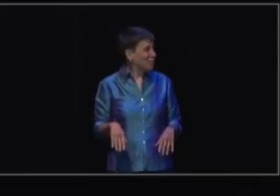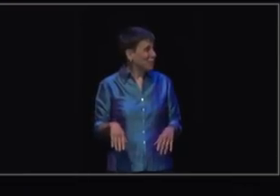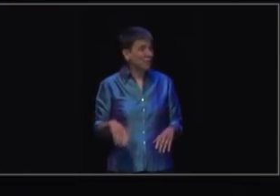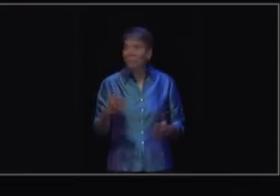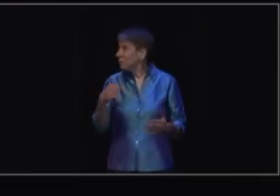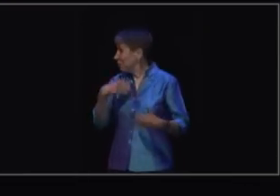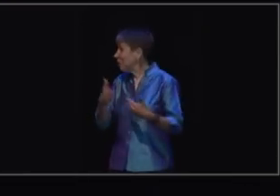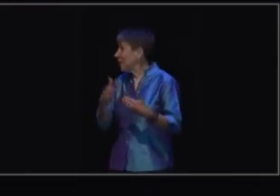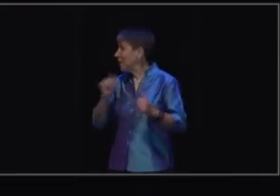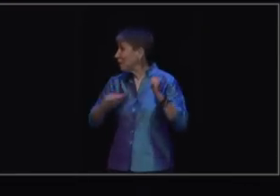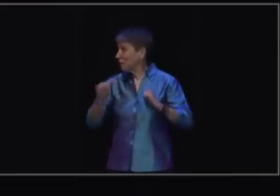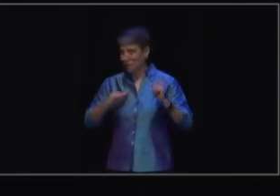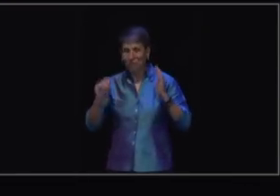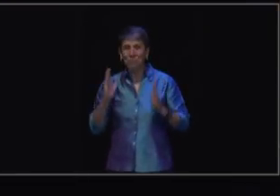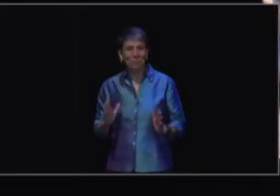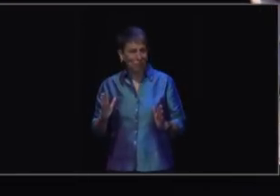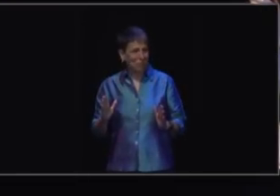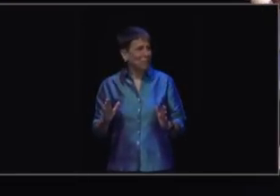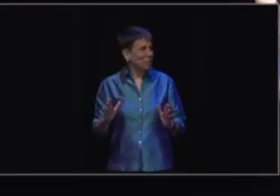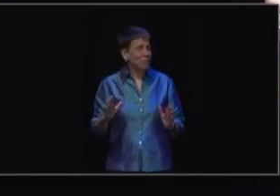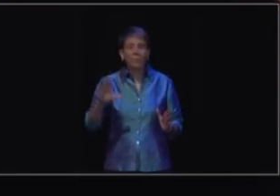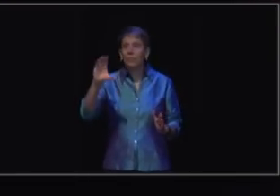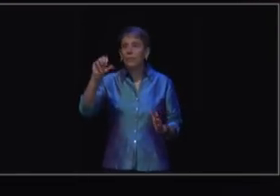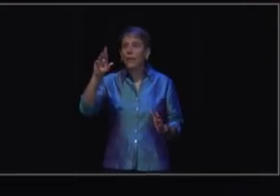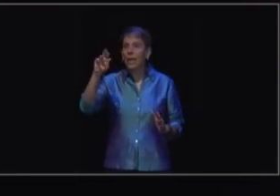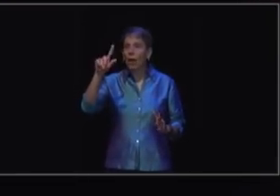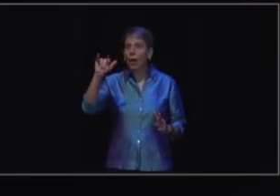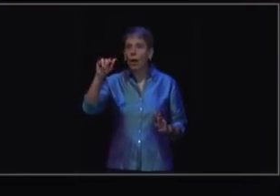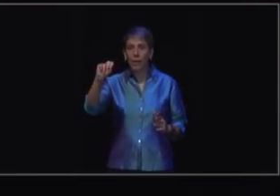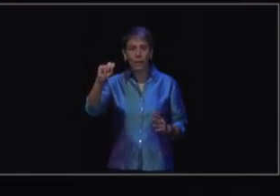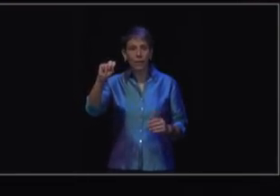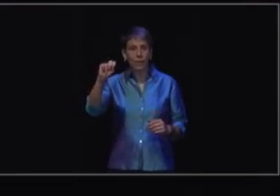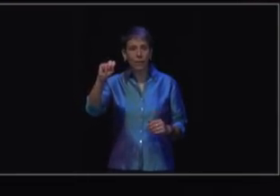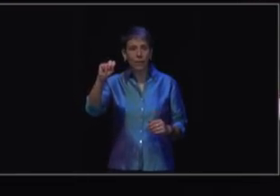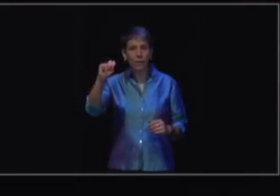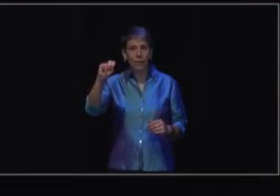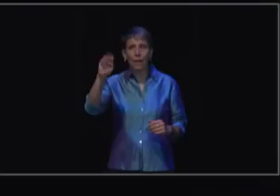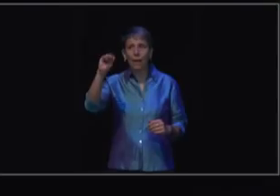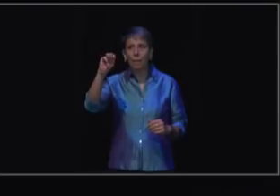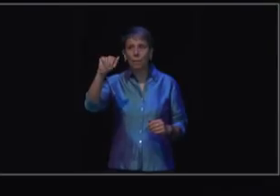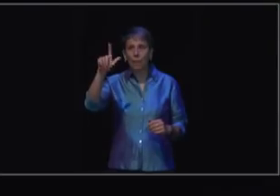our next performer is Carolyn